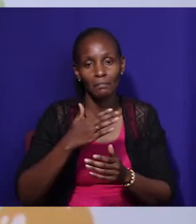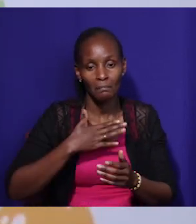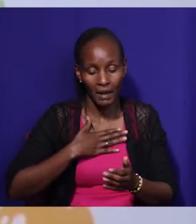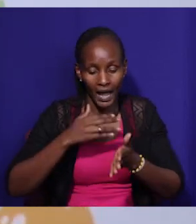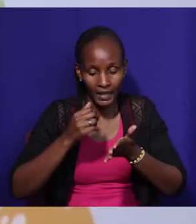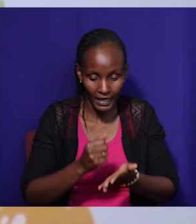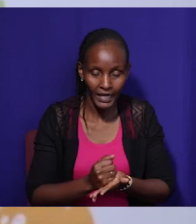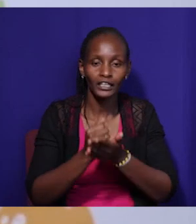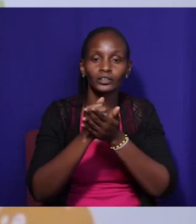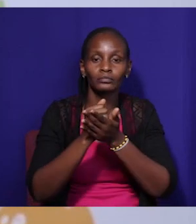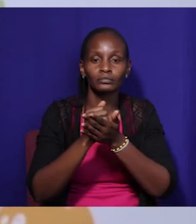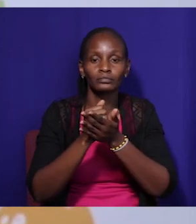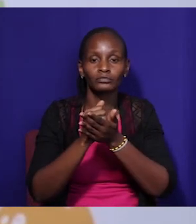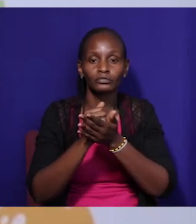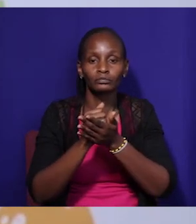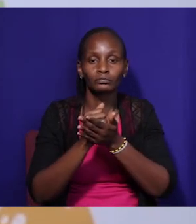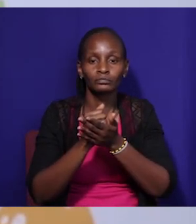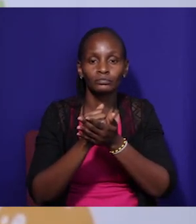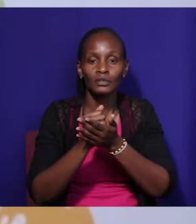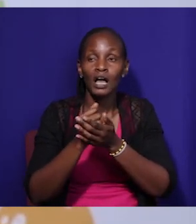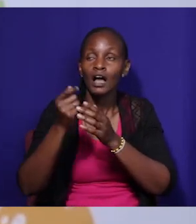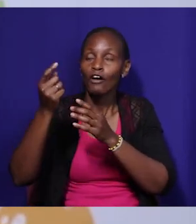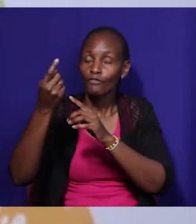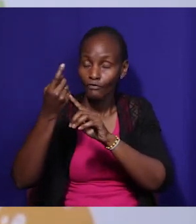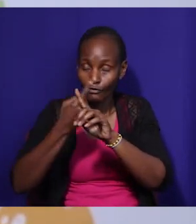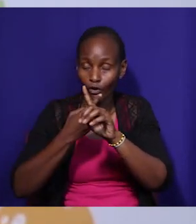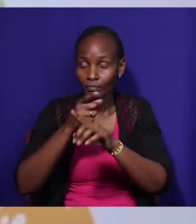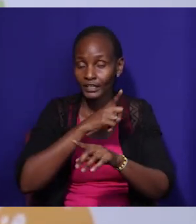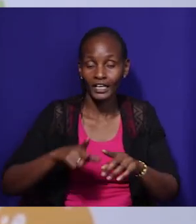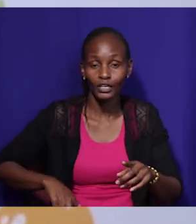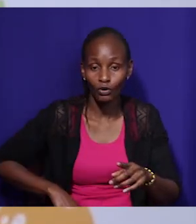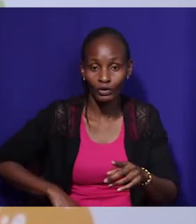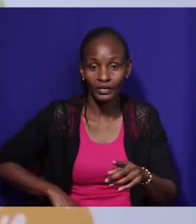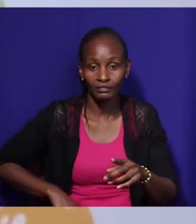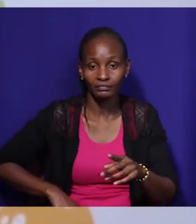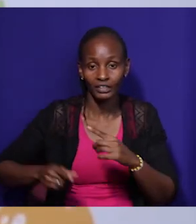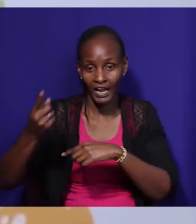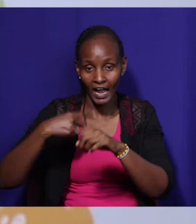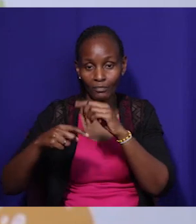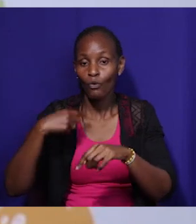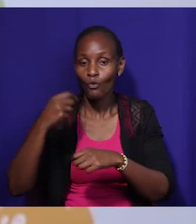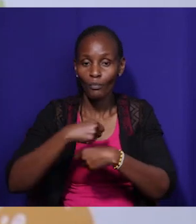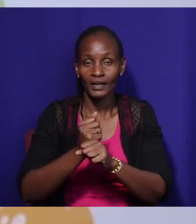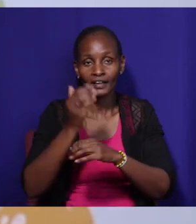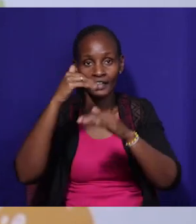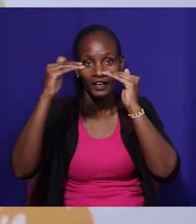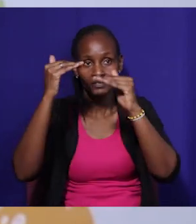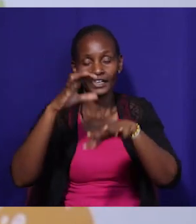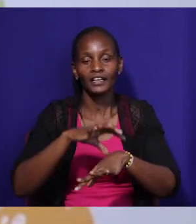help will come from the Lord, who made heaven and